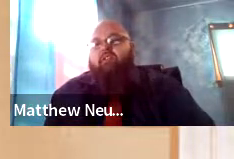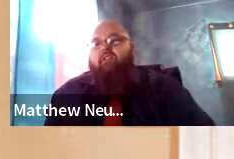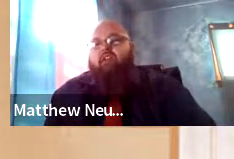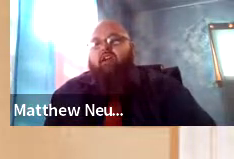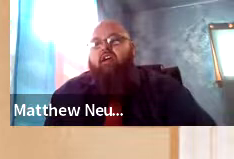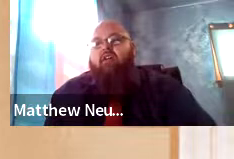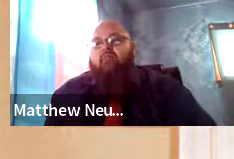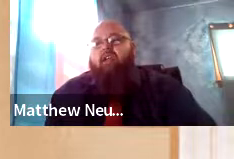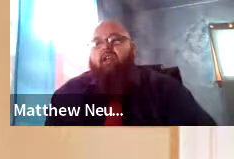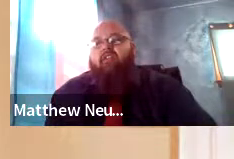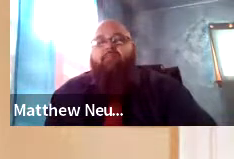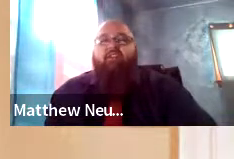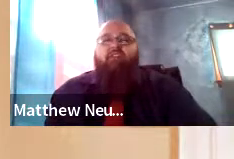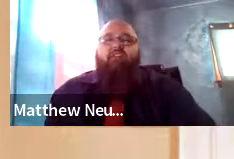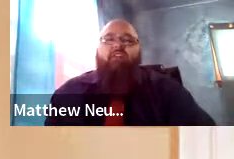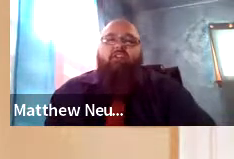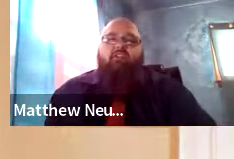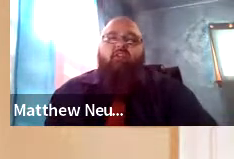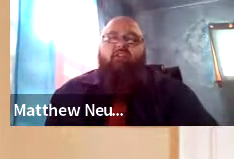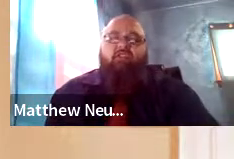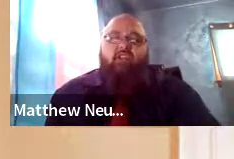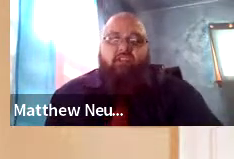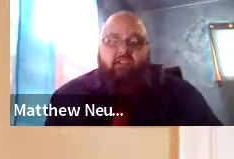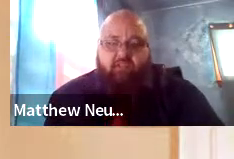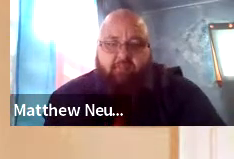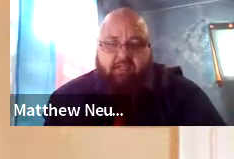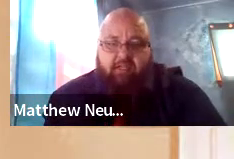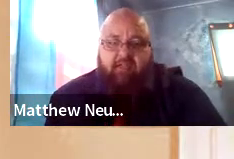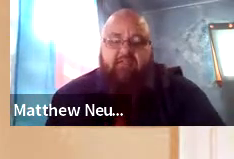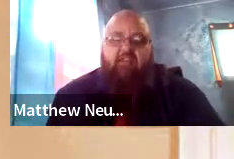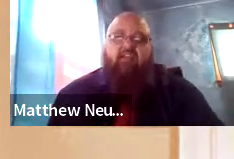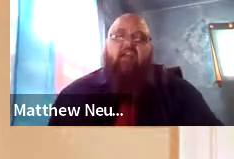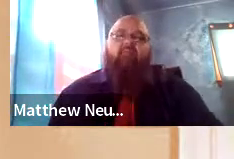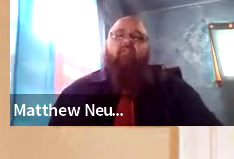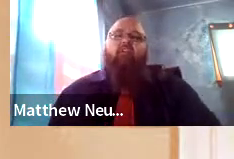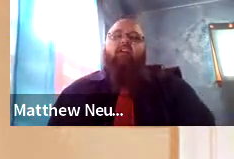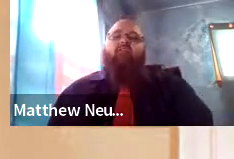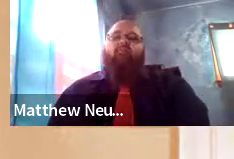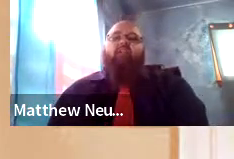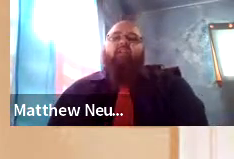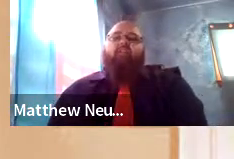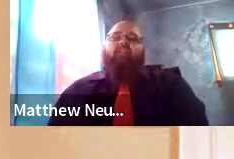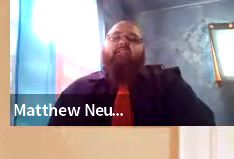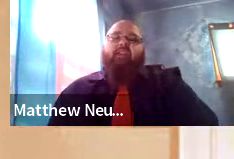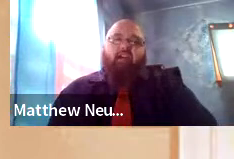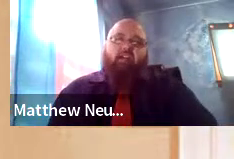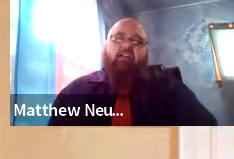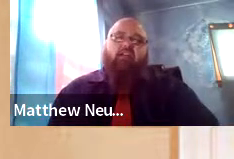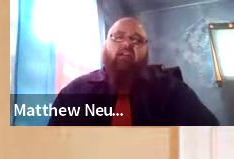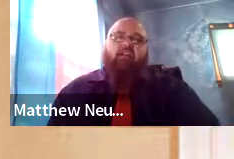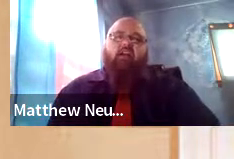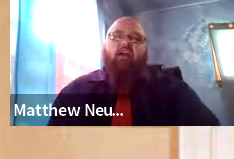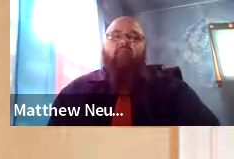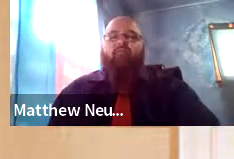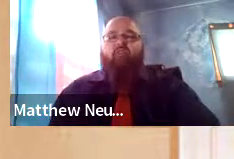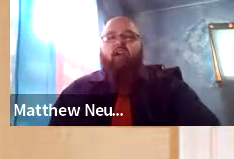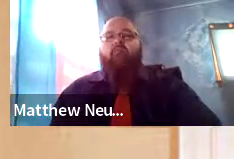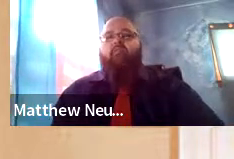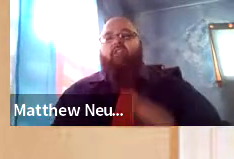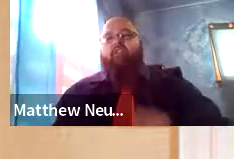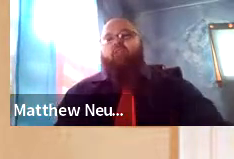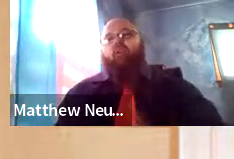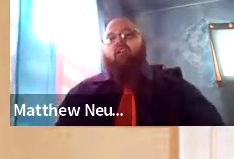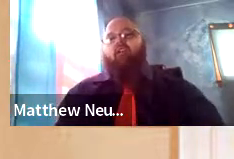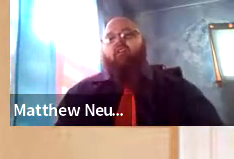members. And this picture doesn't do full justice because the number of men that died